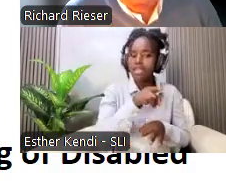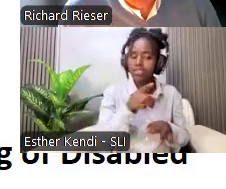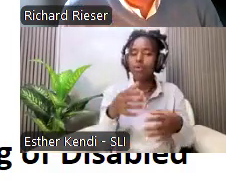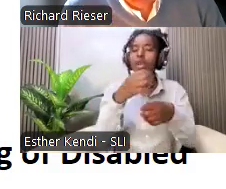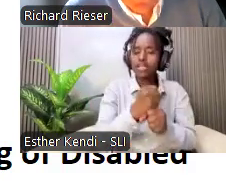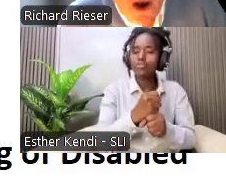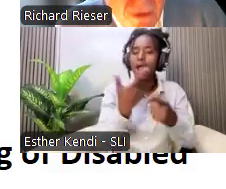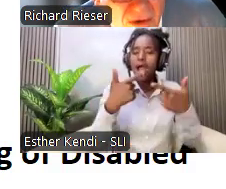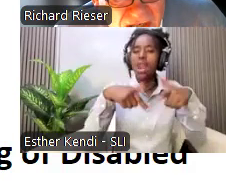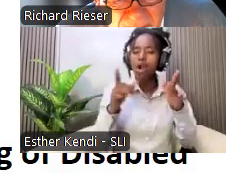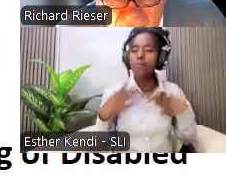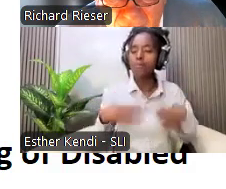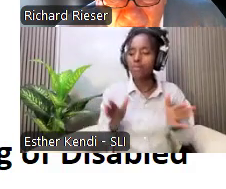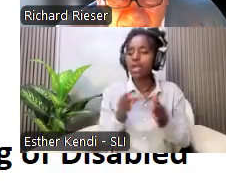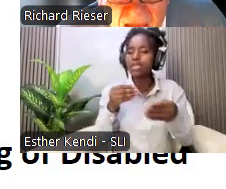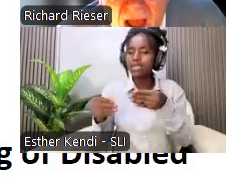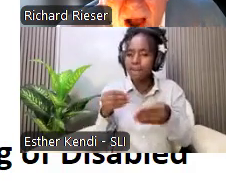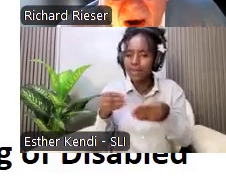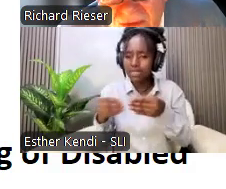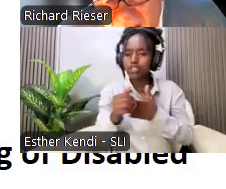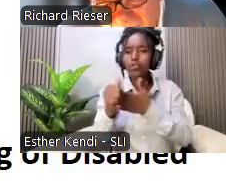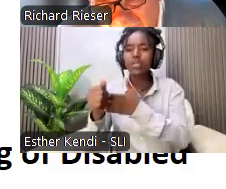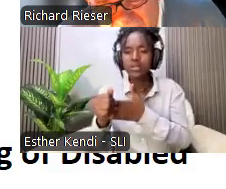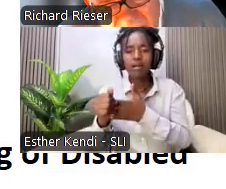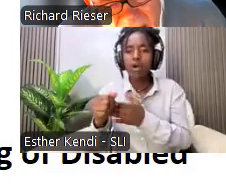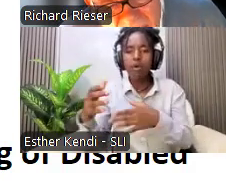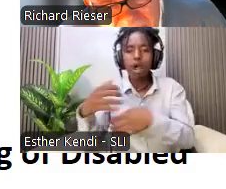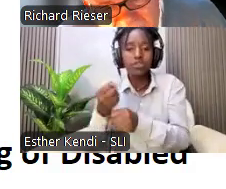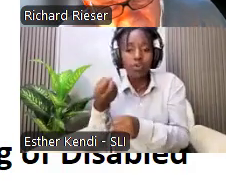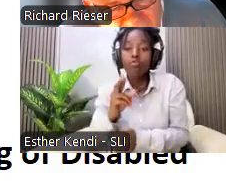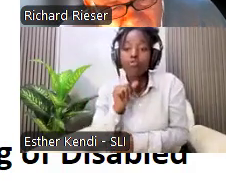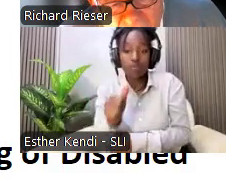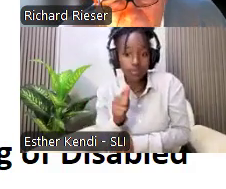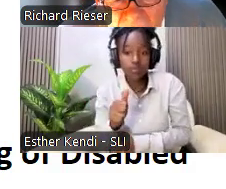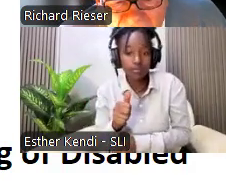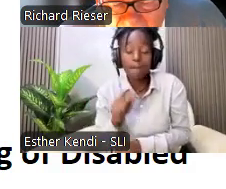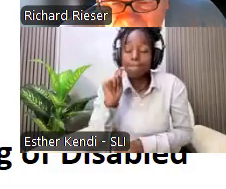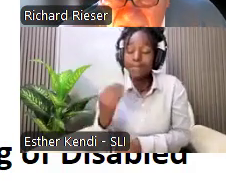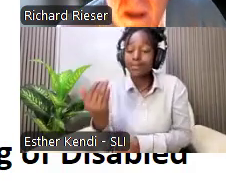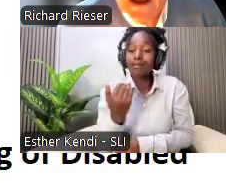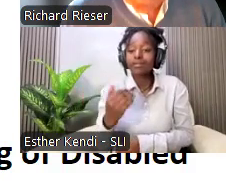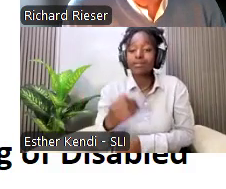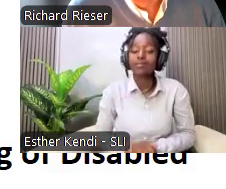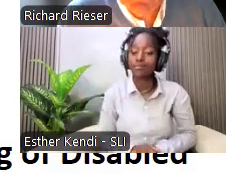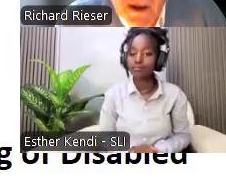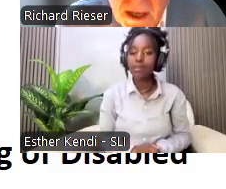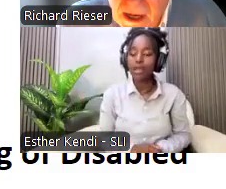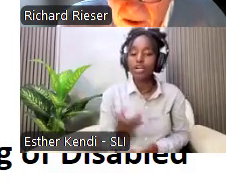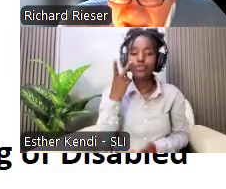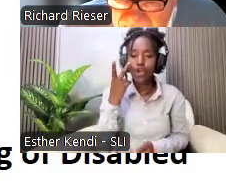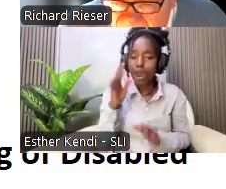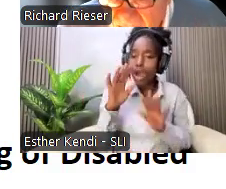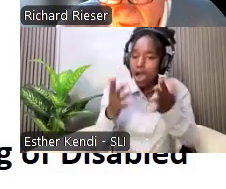Our experience of the recent program of run by the Foreign and Commonwealth Office,